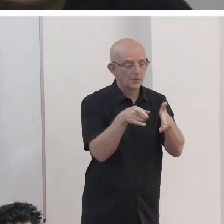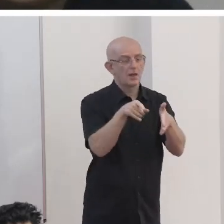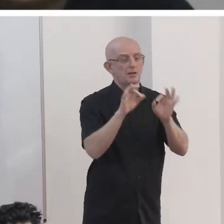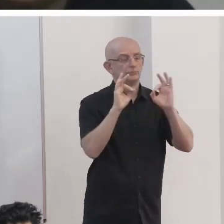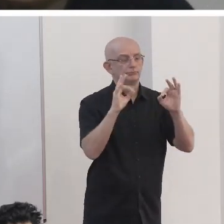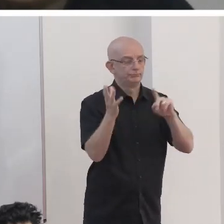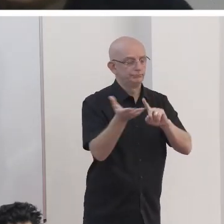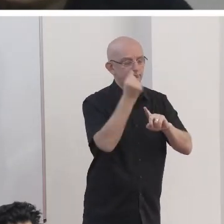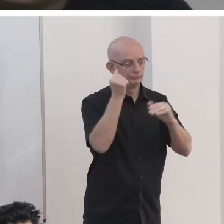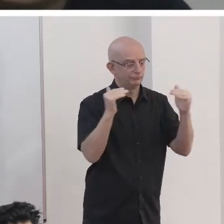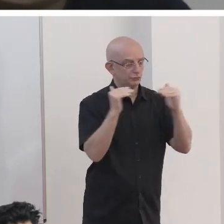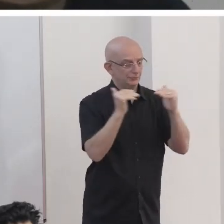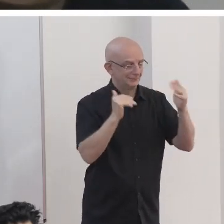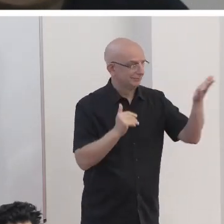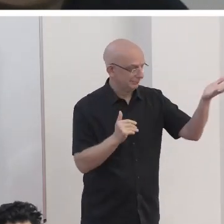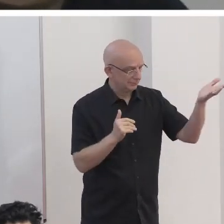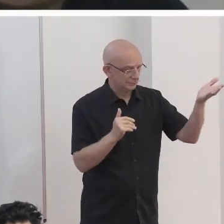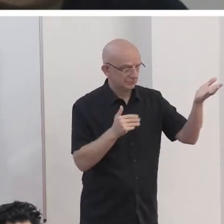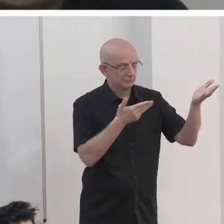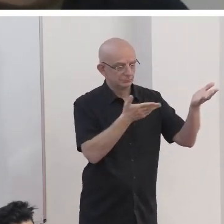I want to take one more.